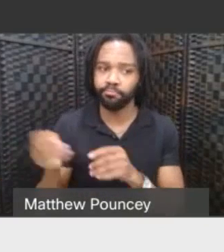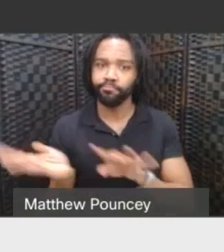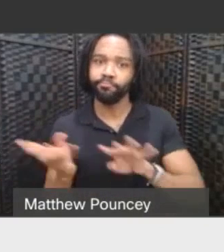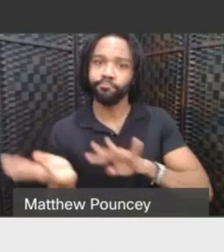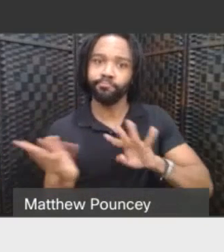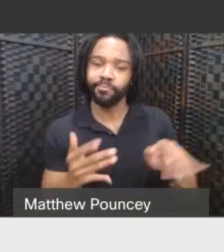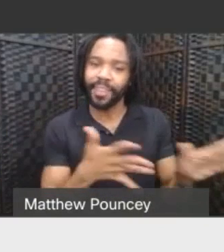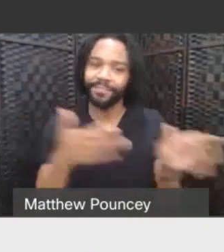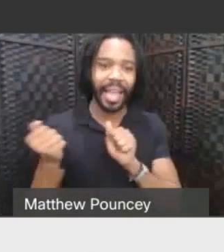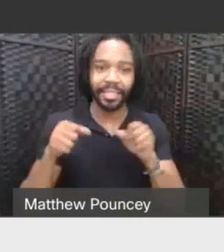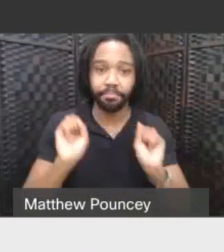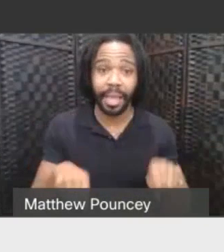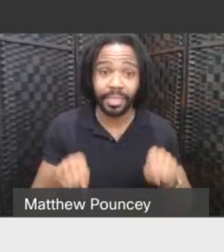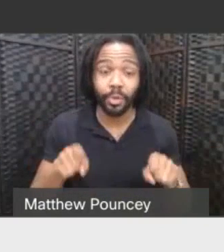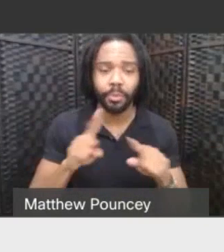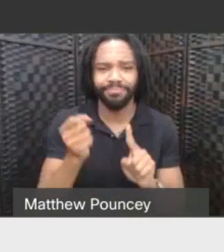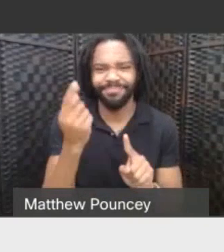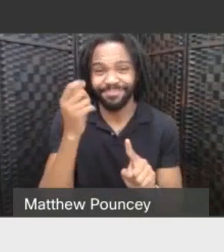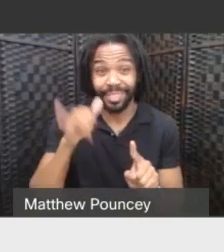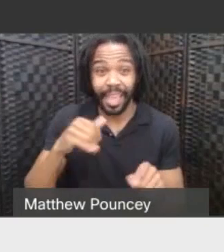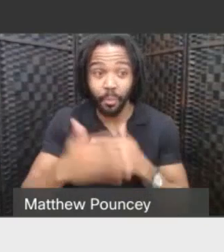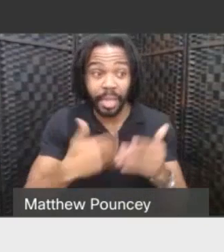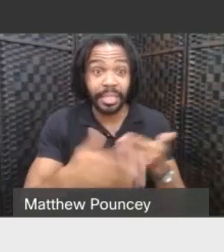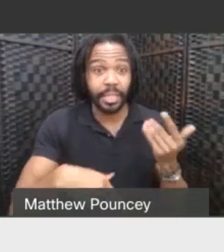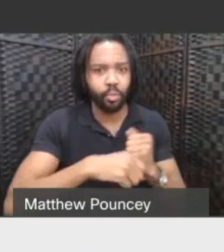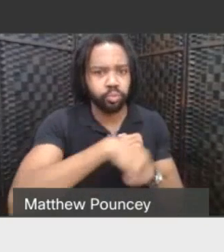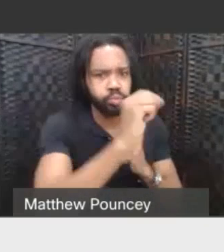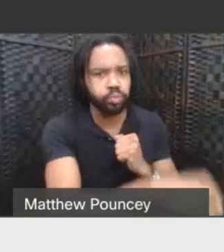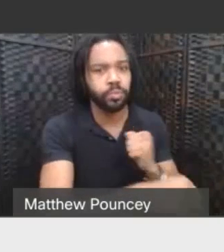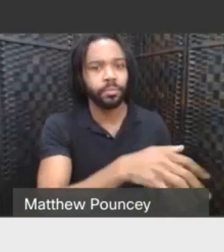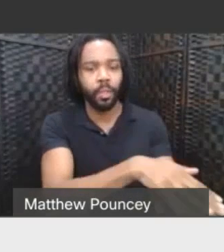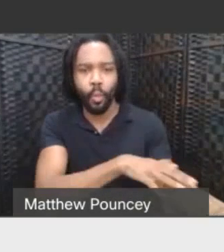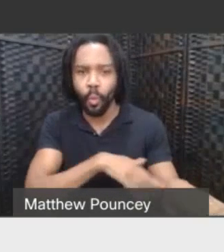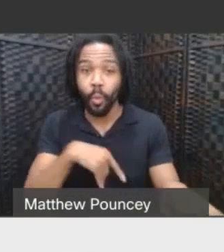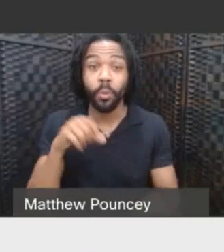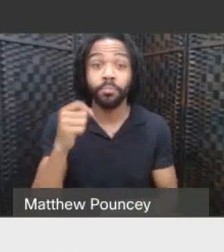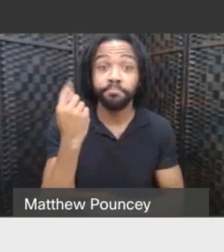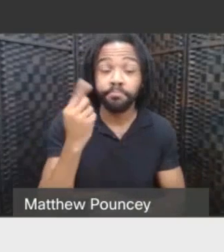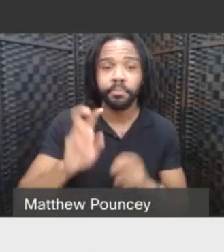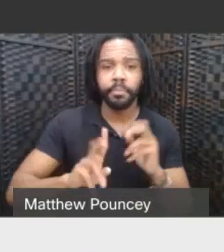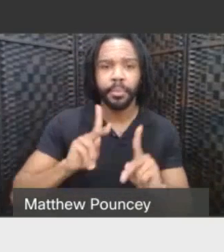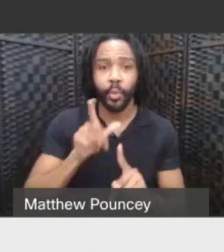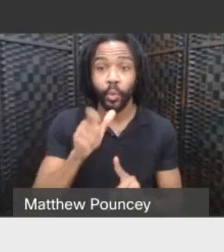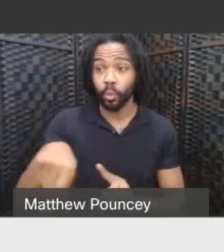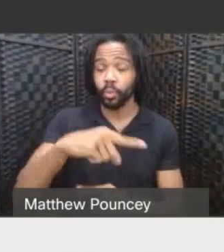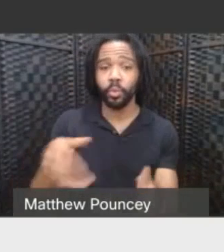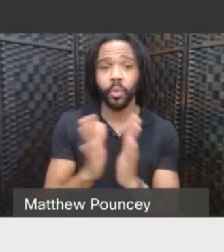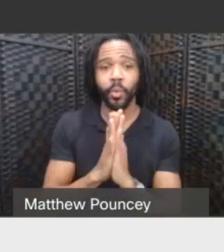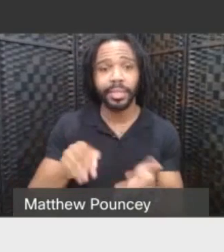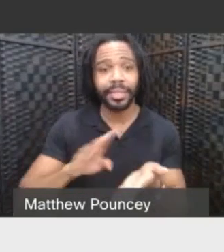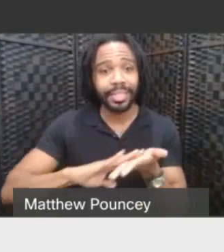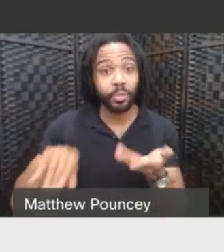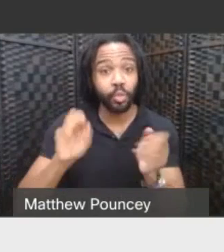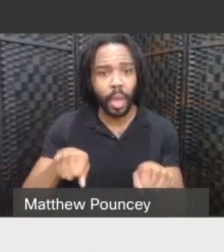as they can, but that process is moving slowly. But in the interim, people who have requested an exemption can continue